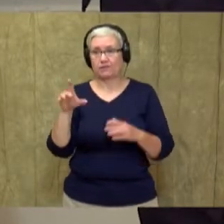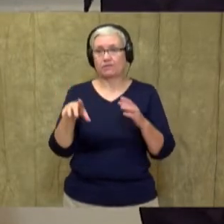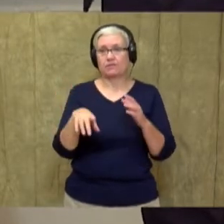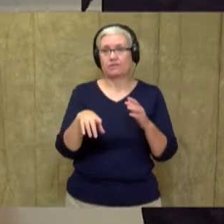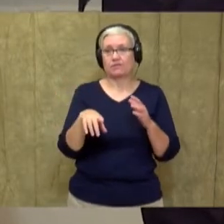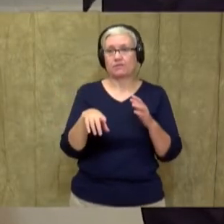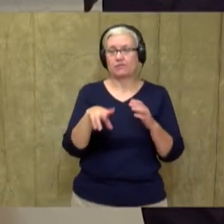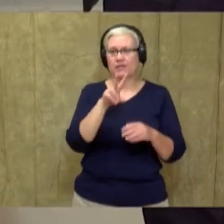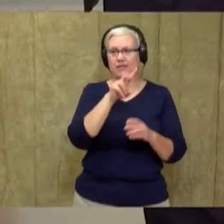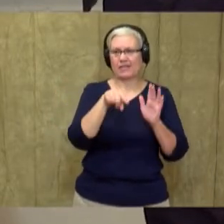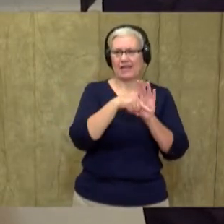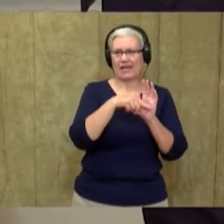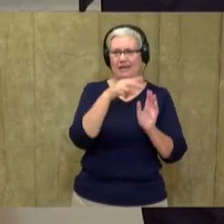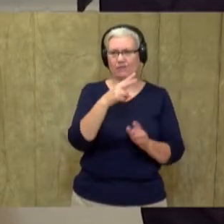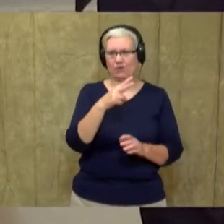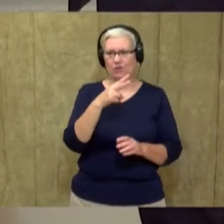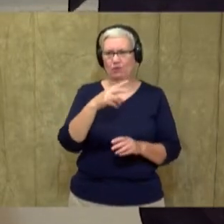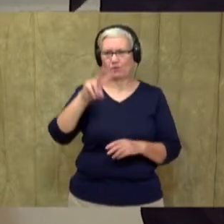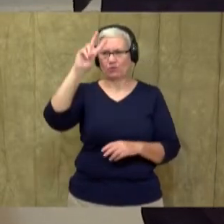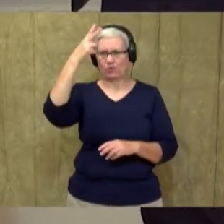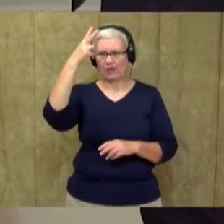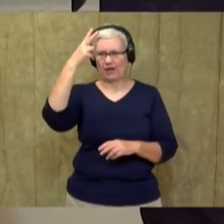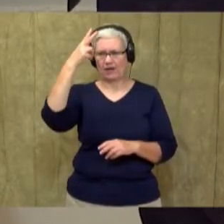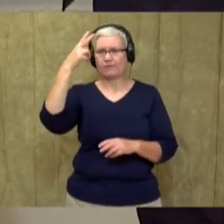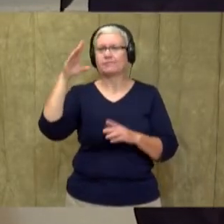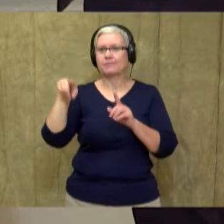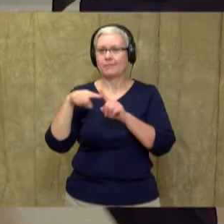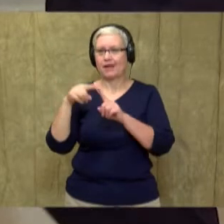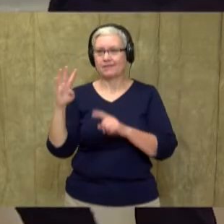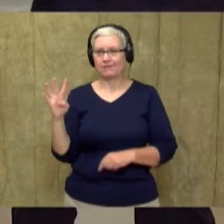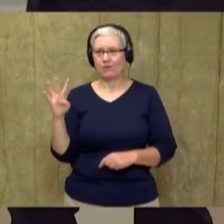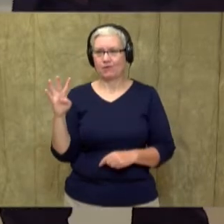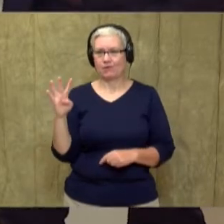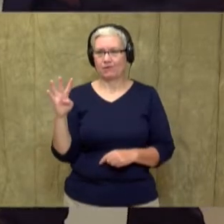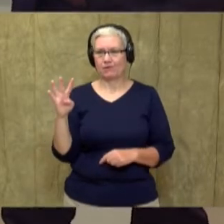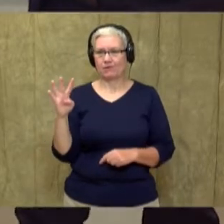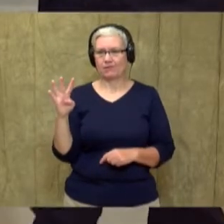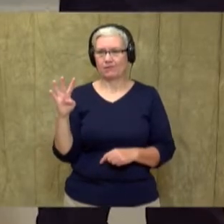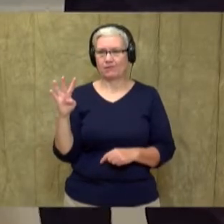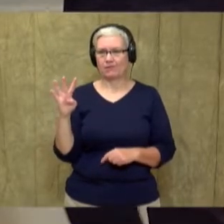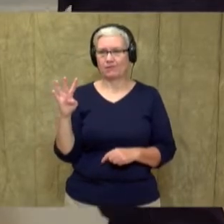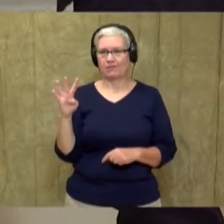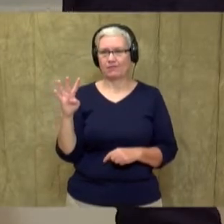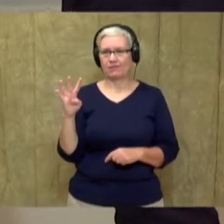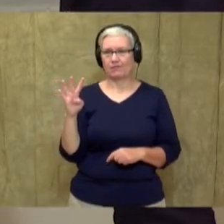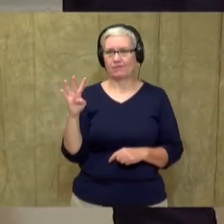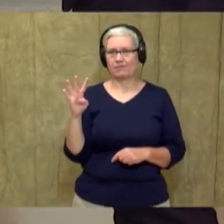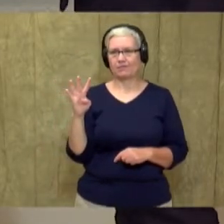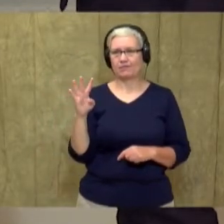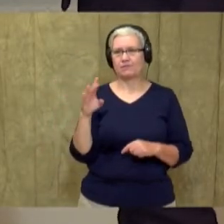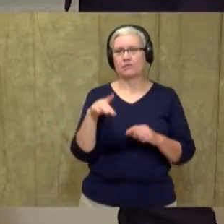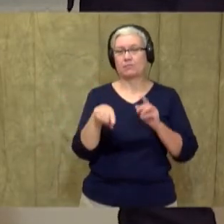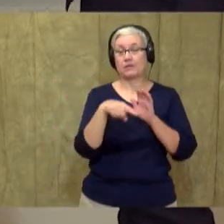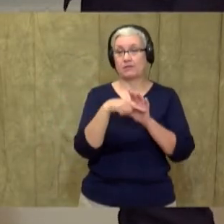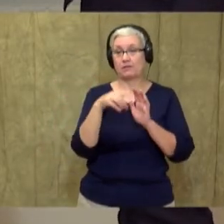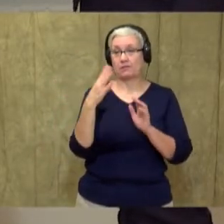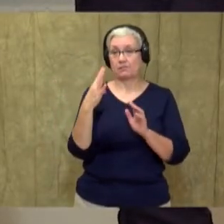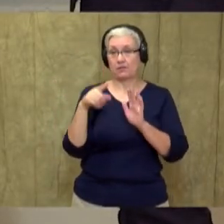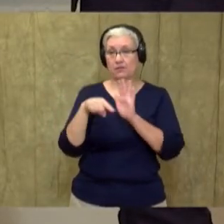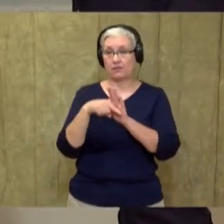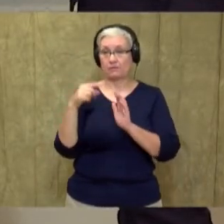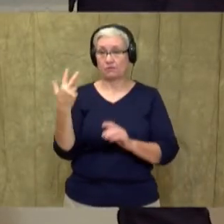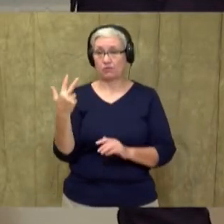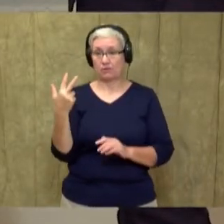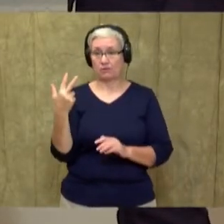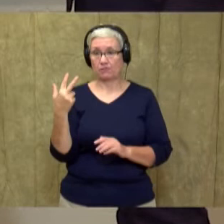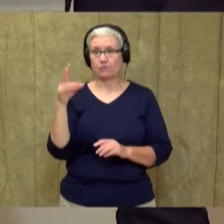square -2 and end up with a +4, this negative coefficient on the outside makes that a -4. -4 minus 3